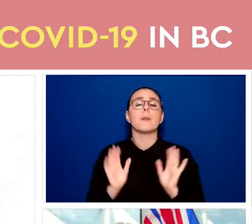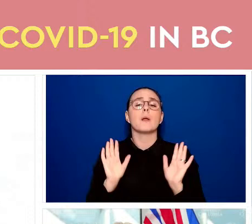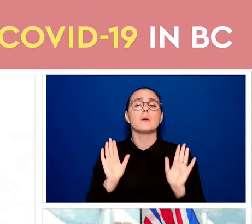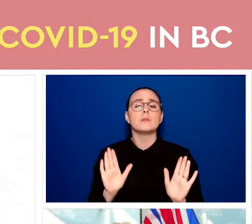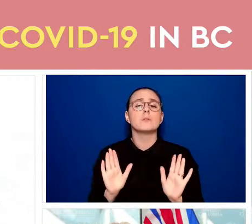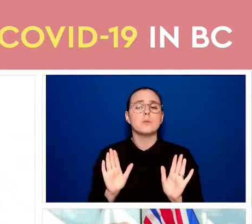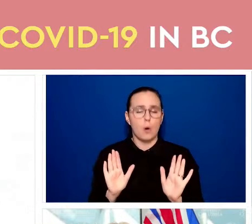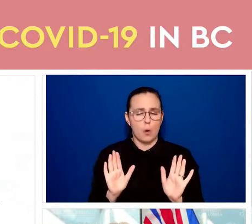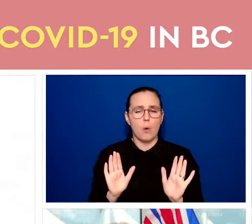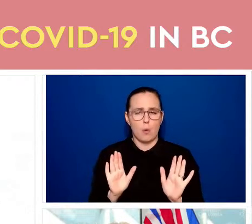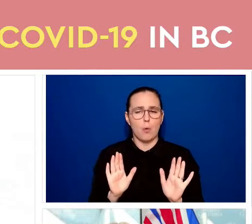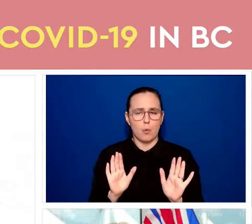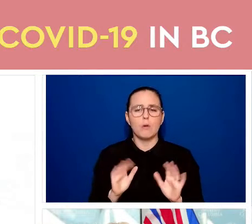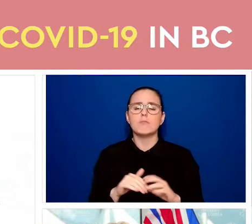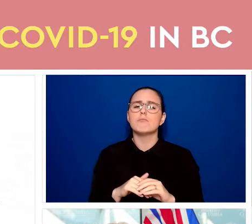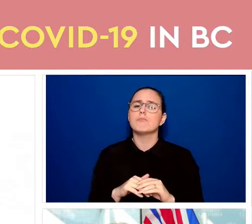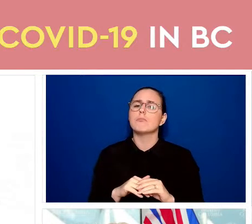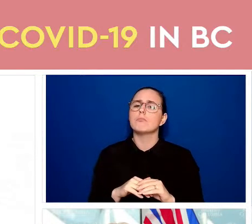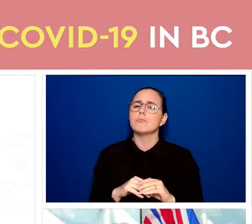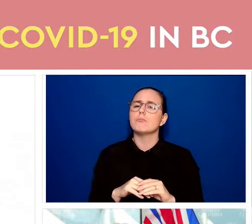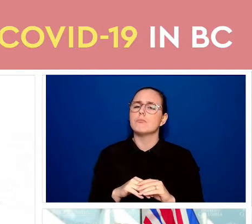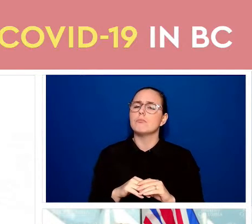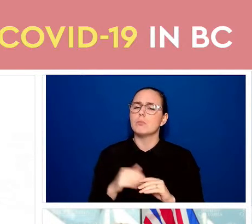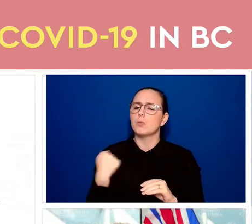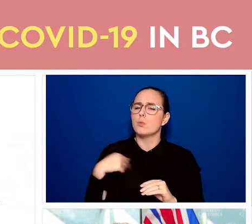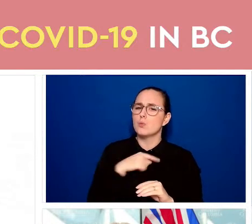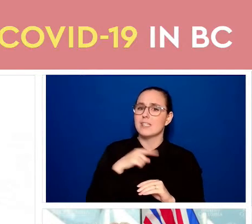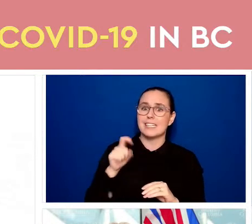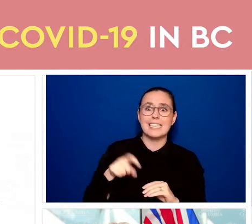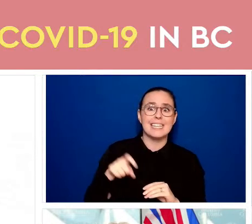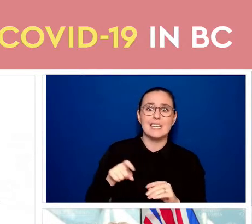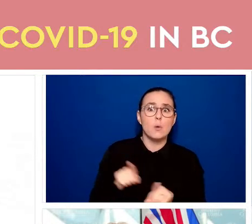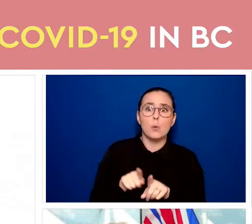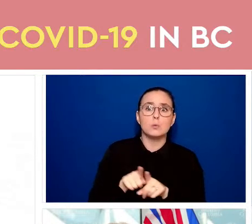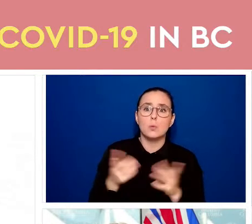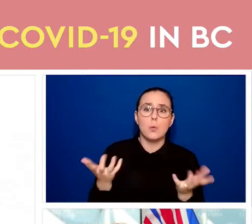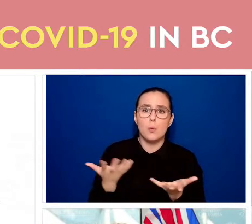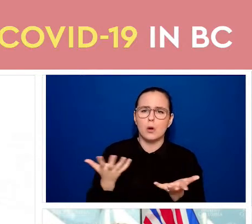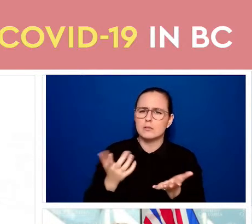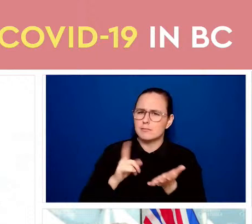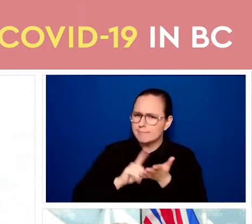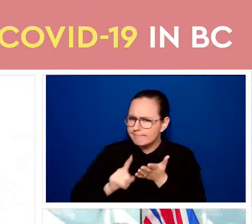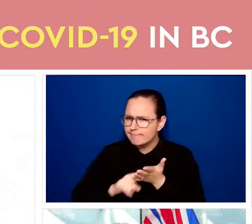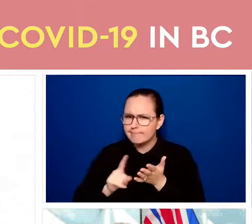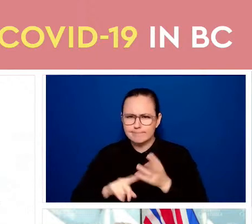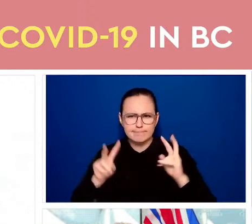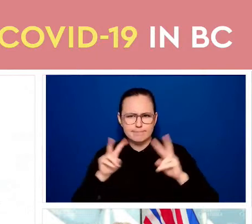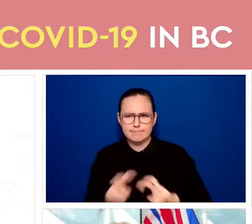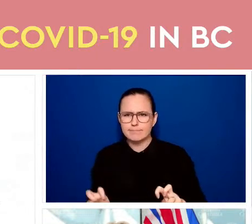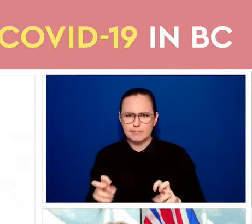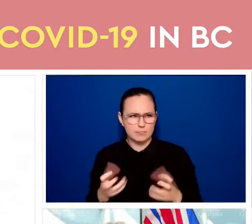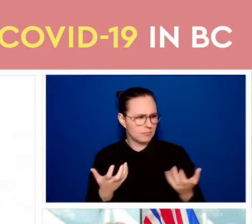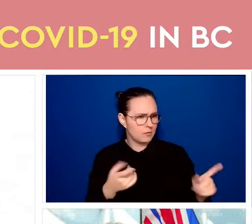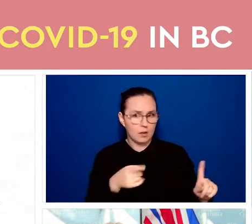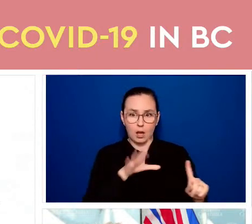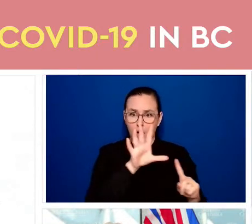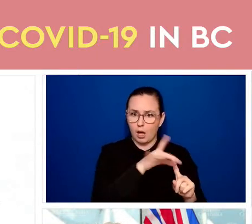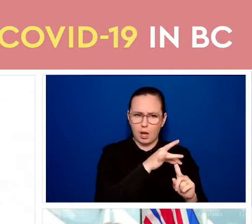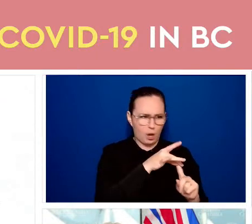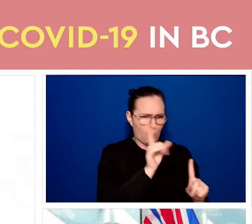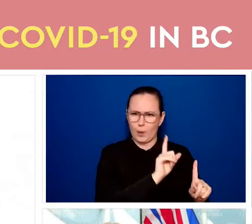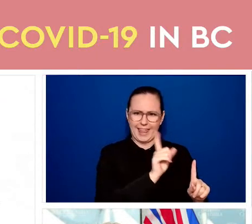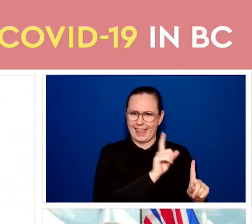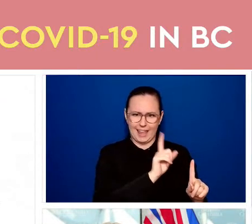that important case investigation to understand what settings people were in, where they could have picked this up, and where they